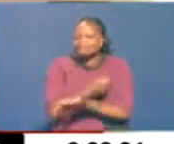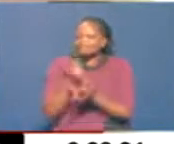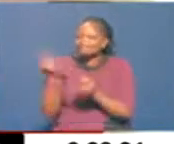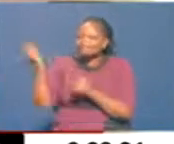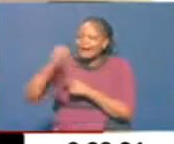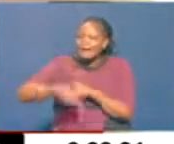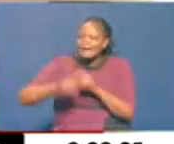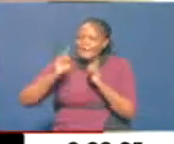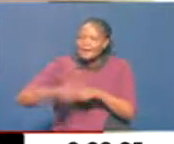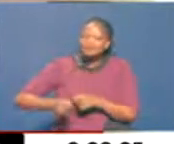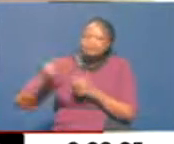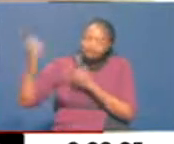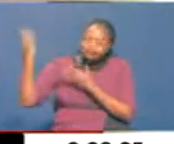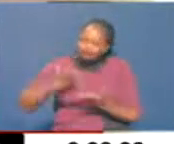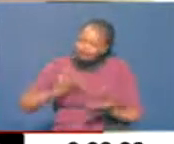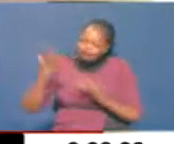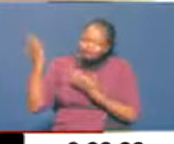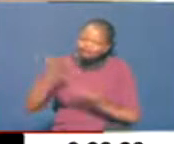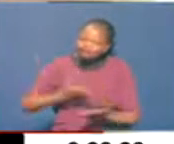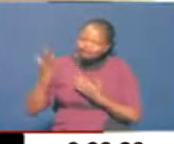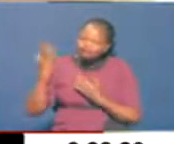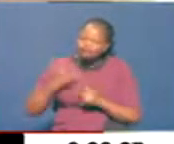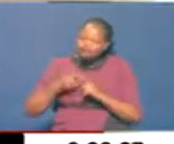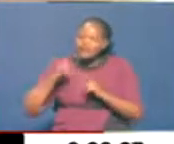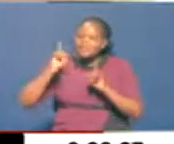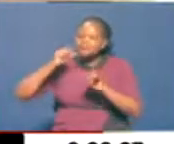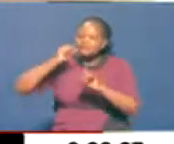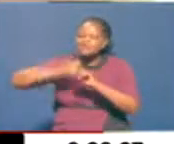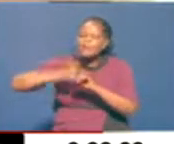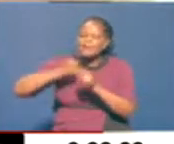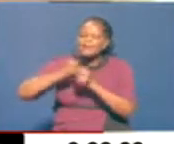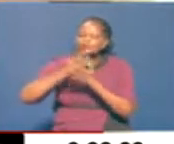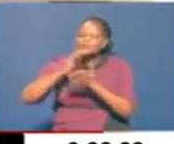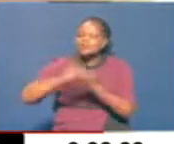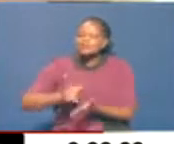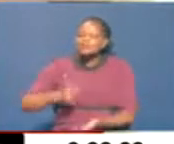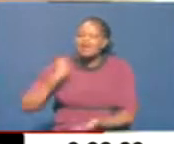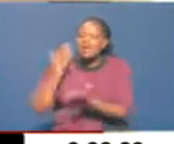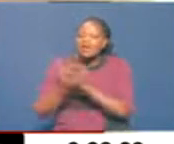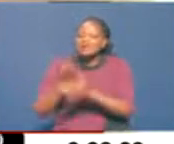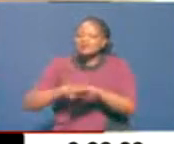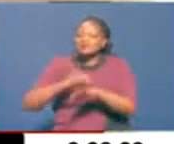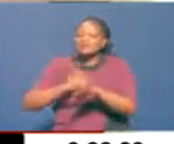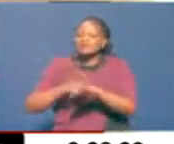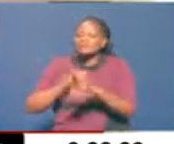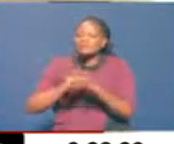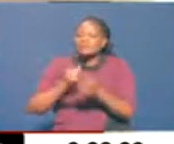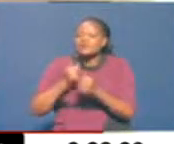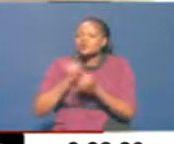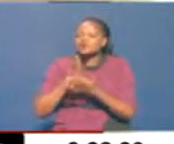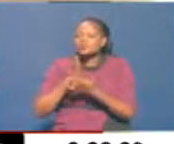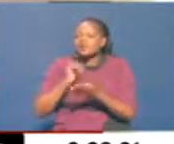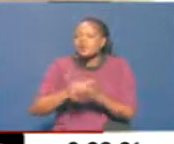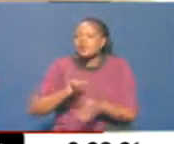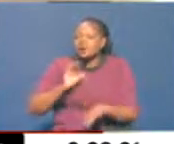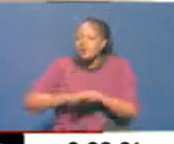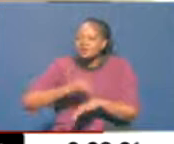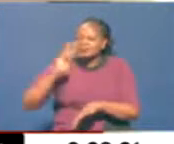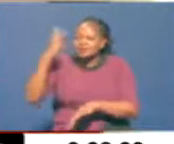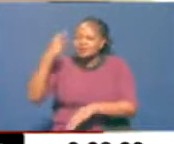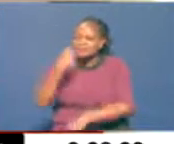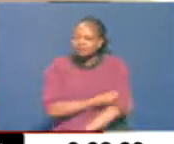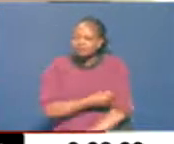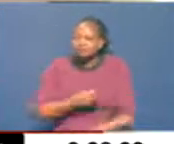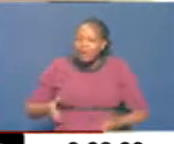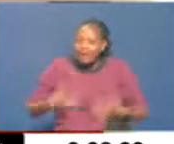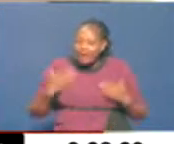vaccines will come. Mm-hmm. The main thing is to push to ensure that they come on time so that you can ensure you get your second dose. And we are happy. For example,